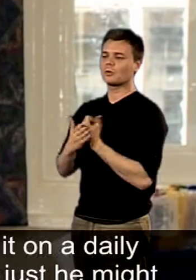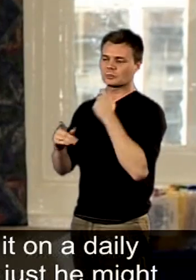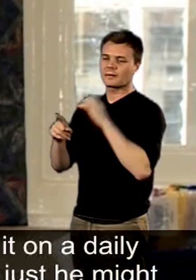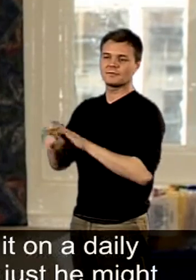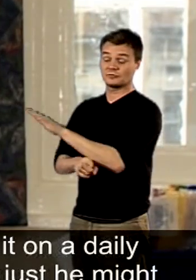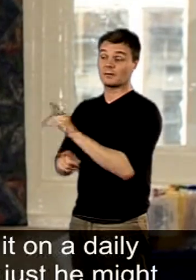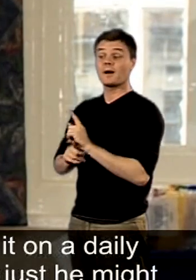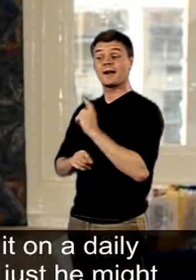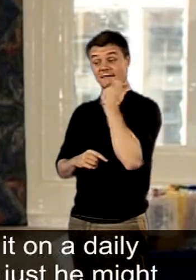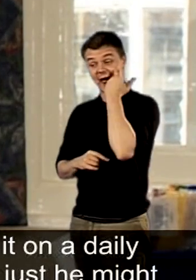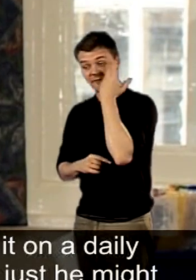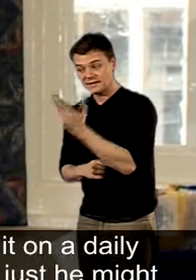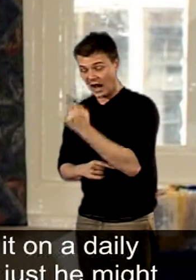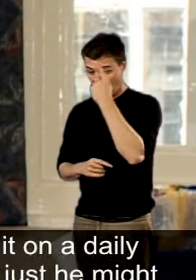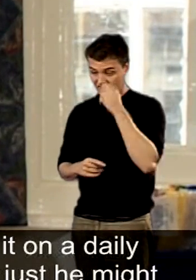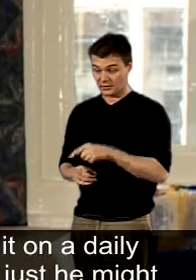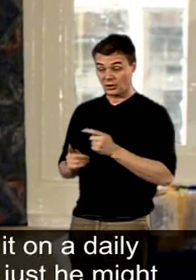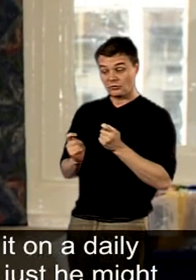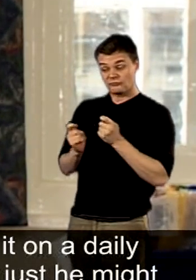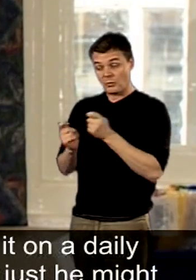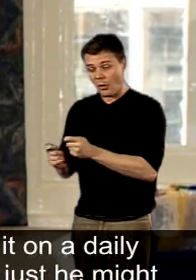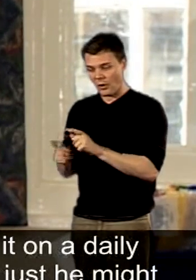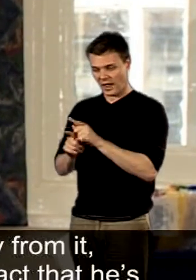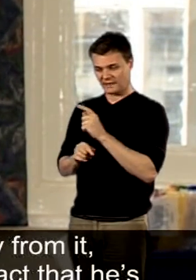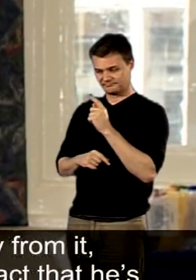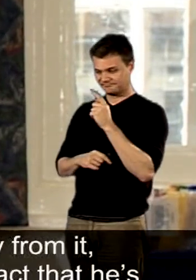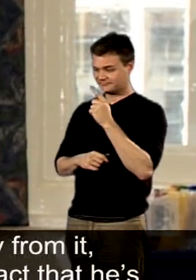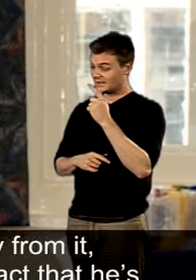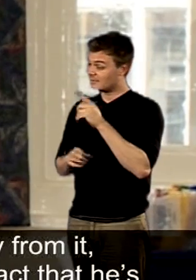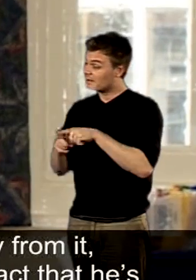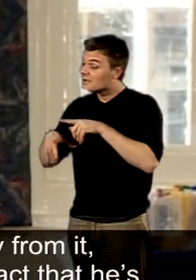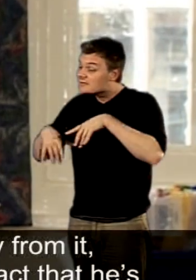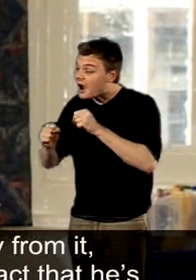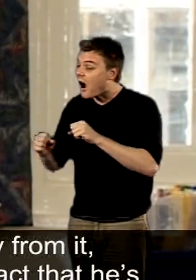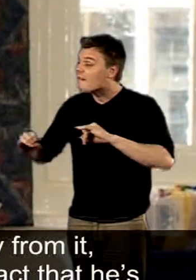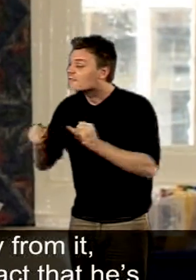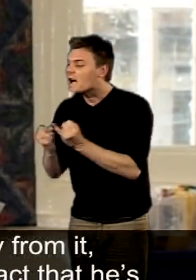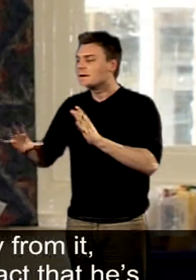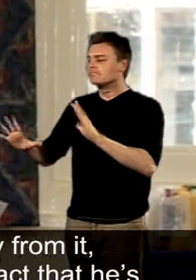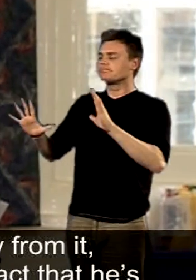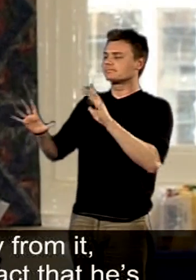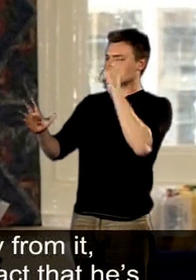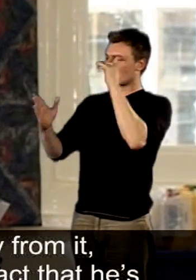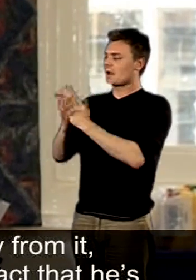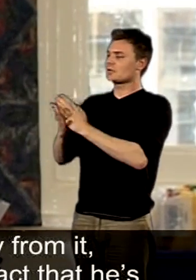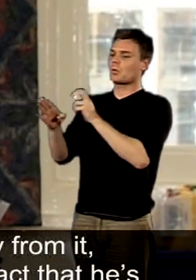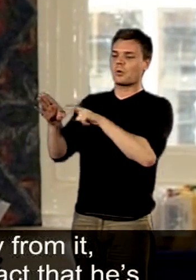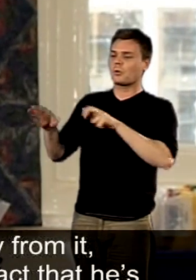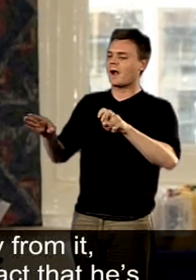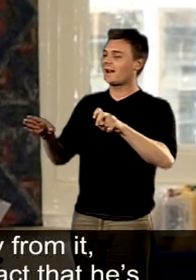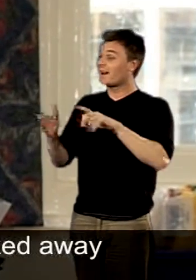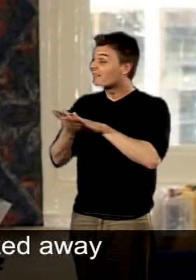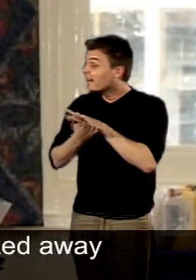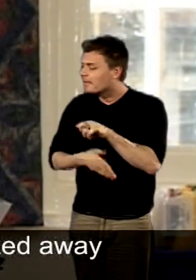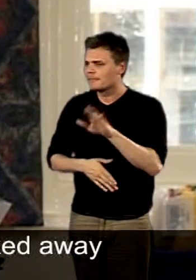take it on a daily basis and reward those, even if it's just he might have started a fight, but he walks away from it, not forgive that, but to